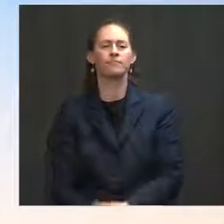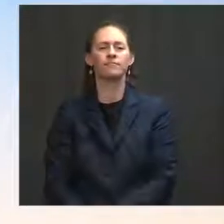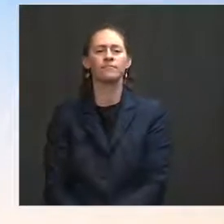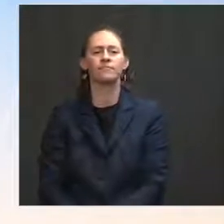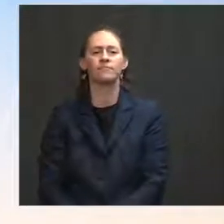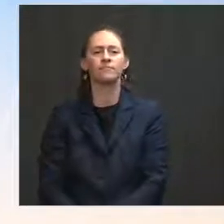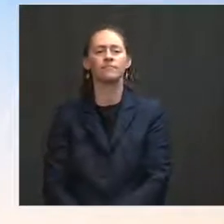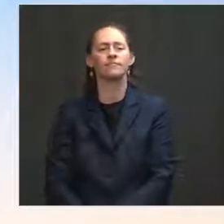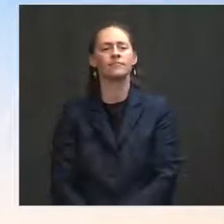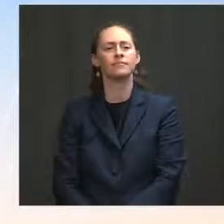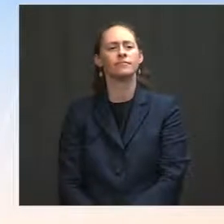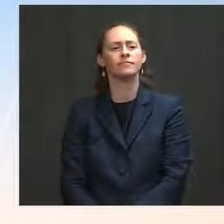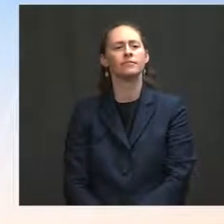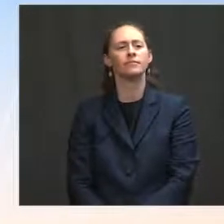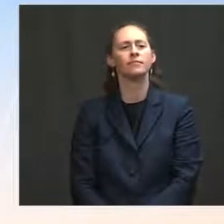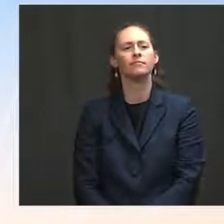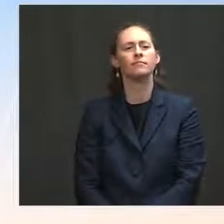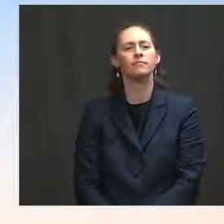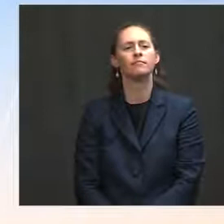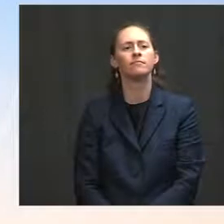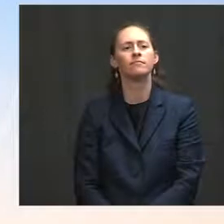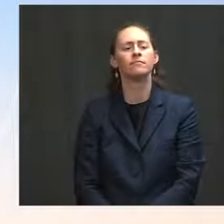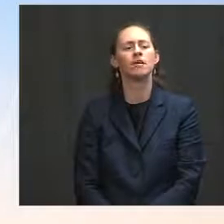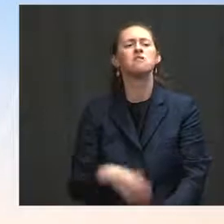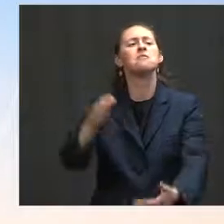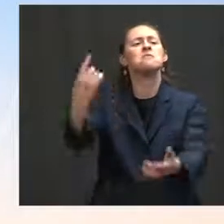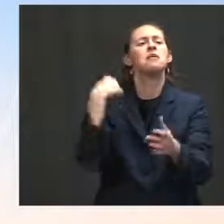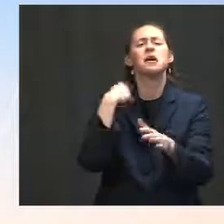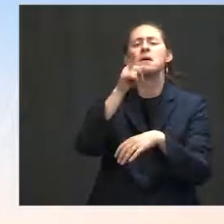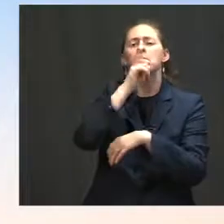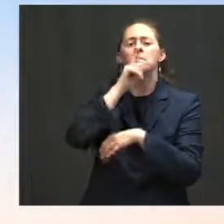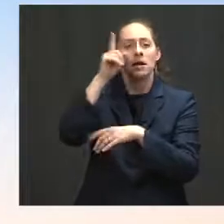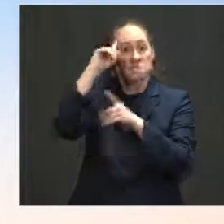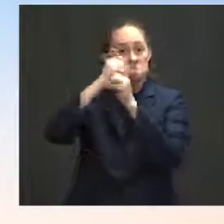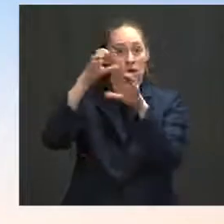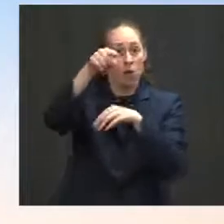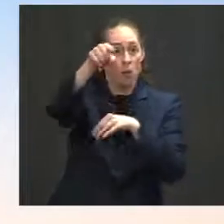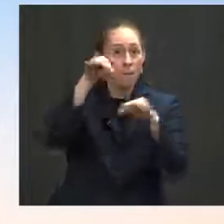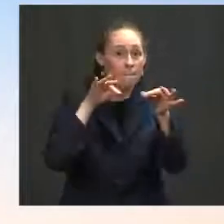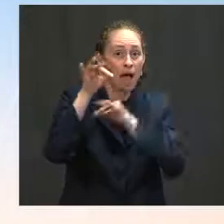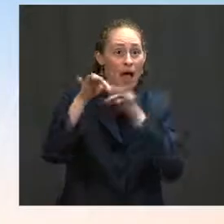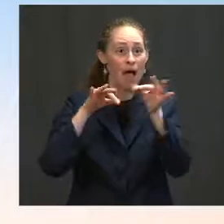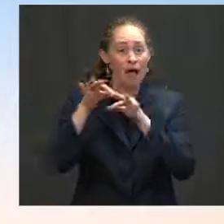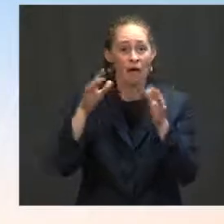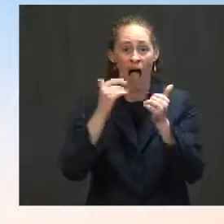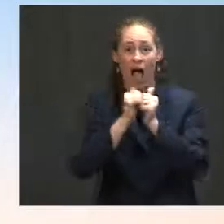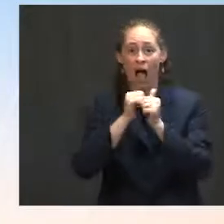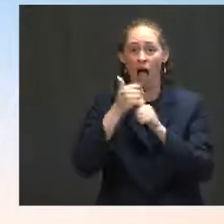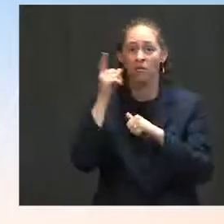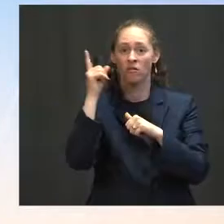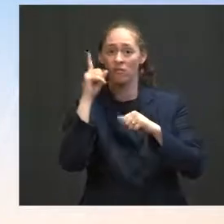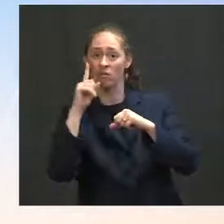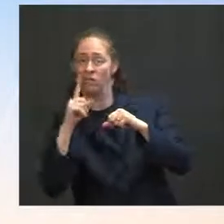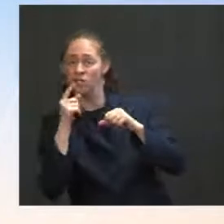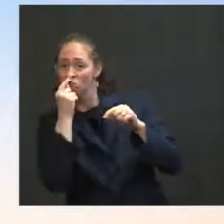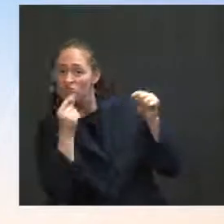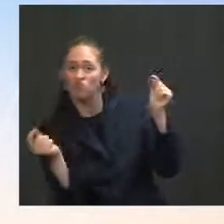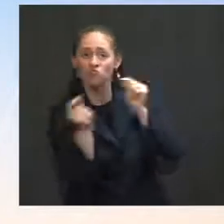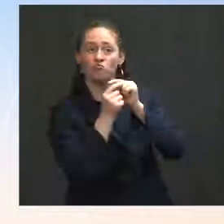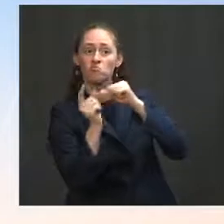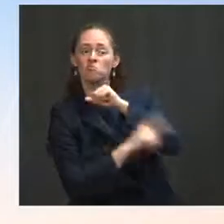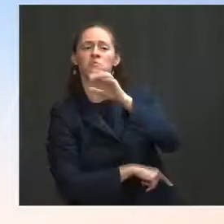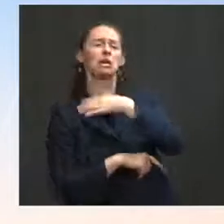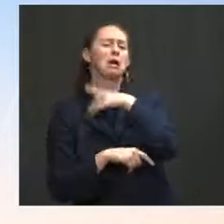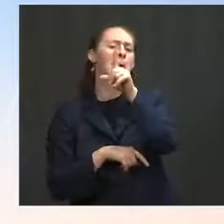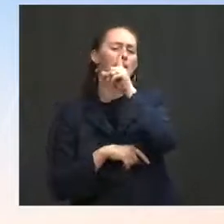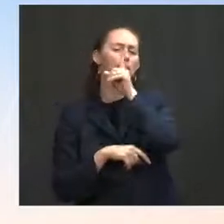preview what the United States might do as a retaliatory cyber attack on Russia. But does the president understand